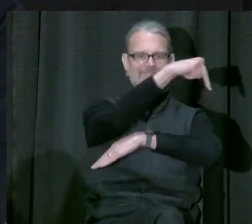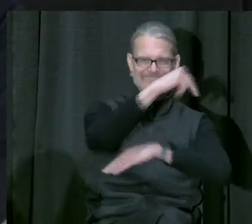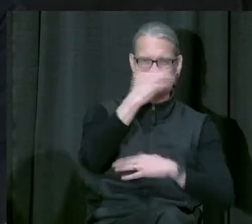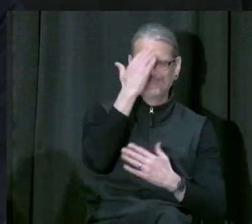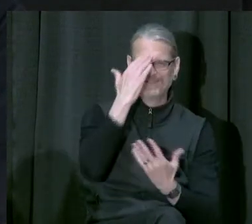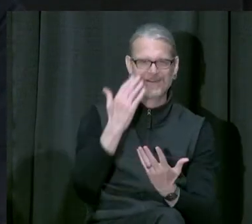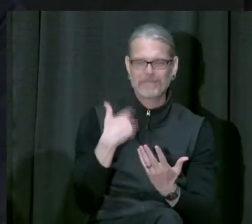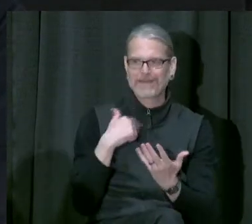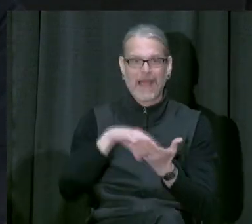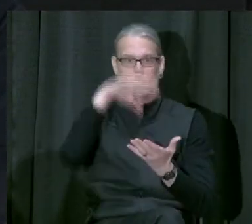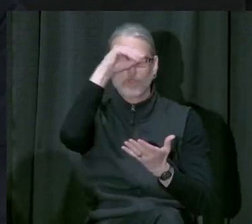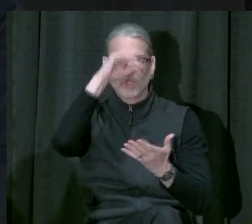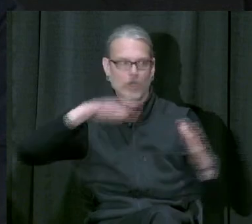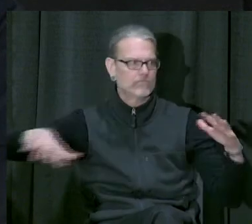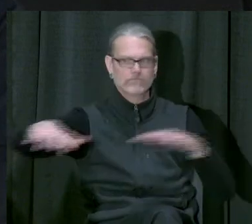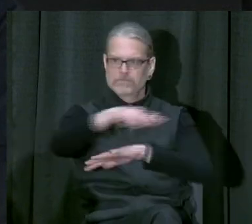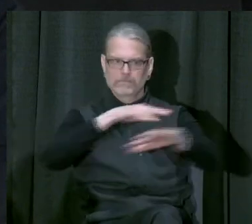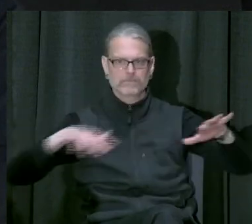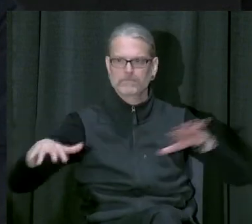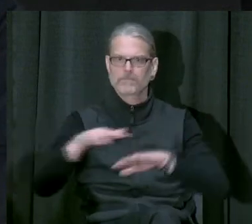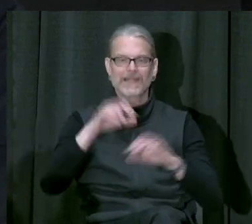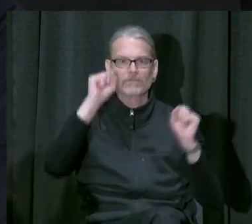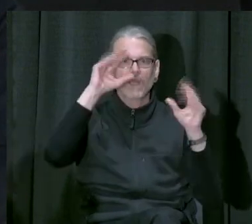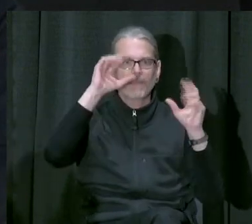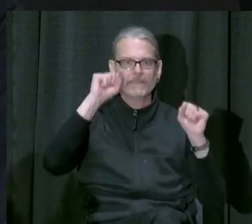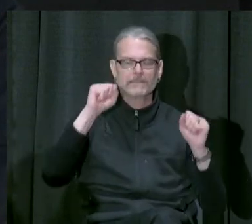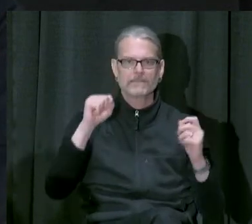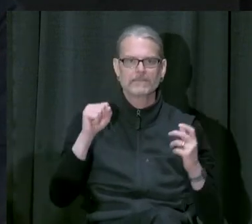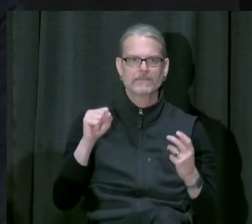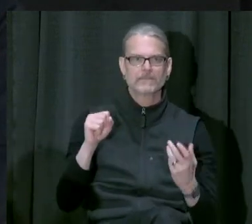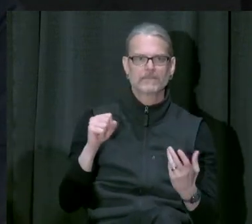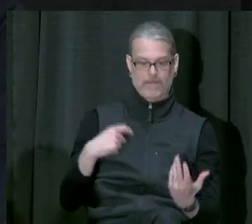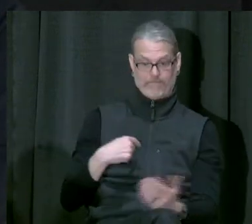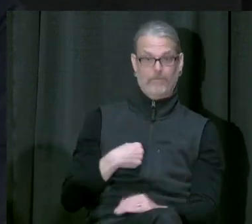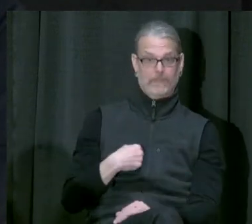was absolutely amazing to realize, hey, for me,